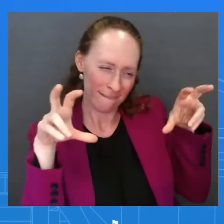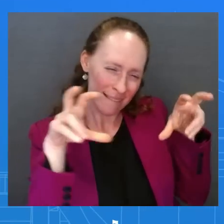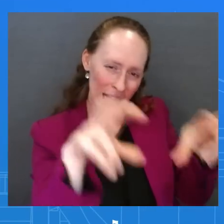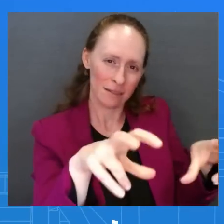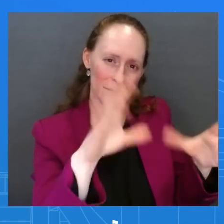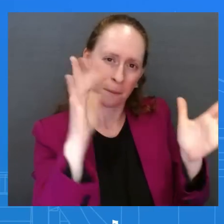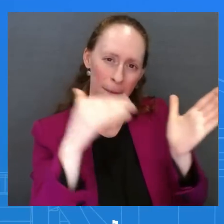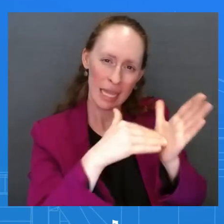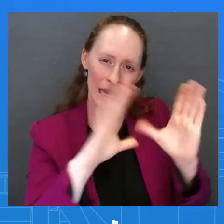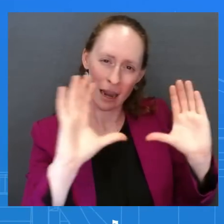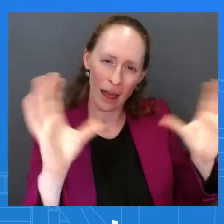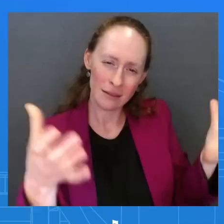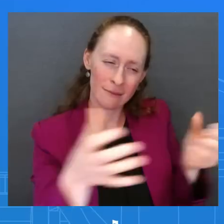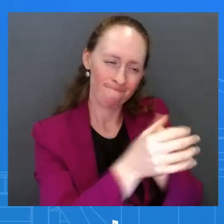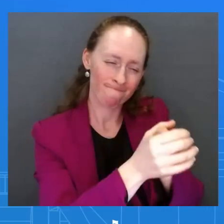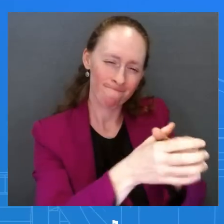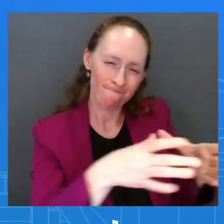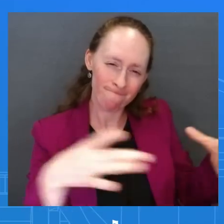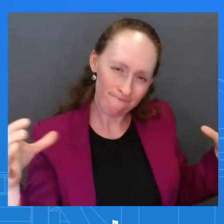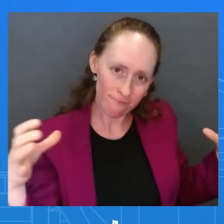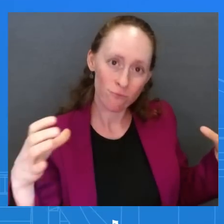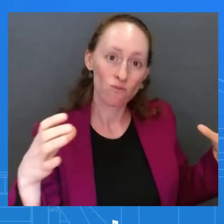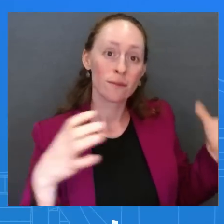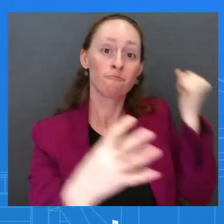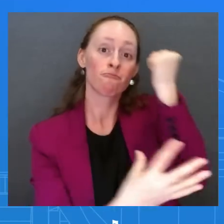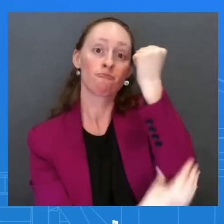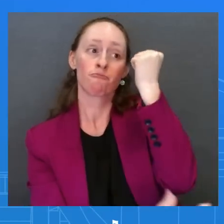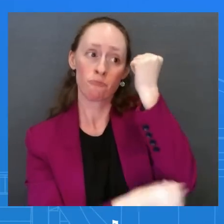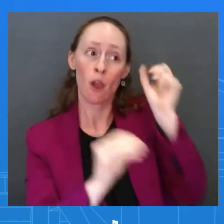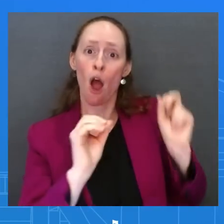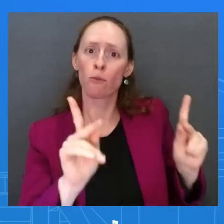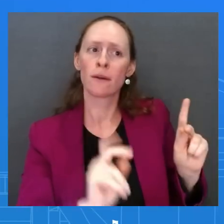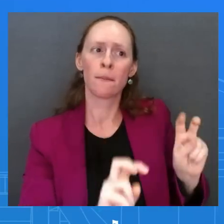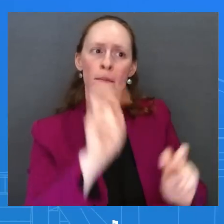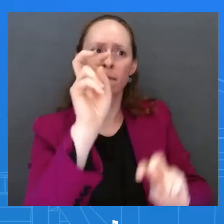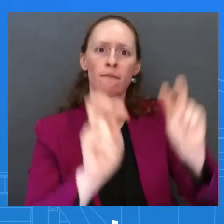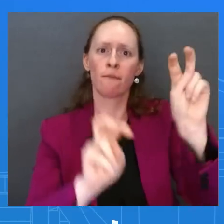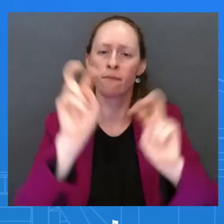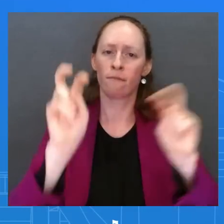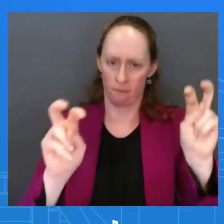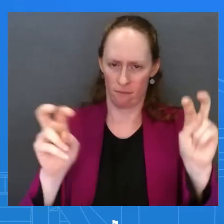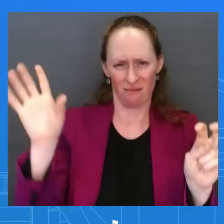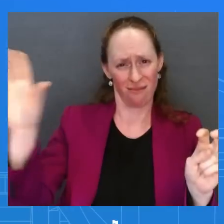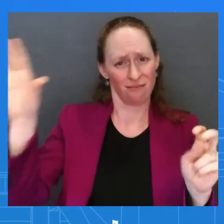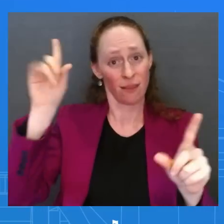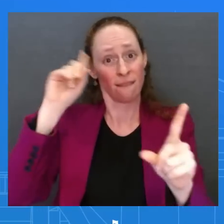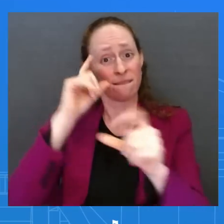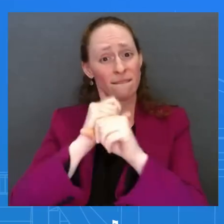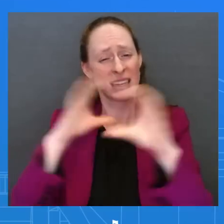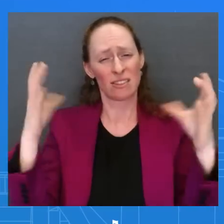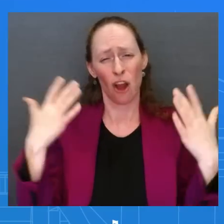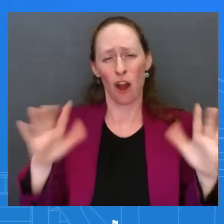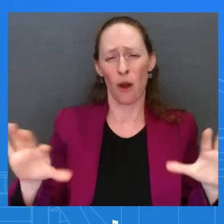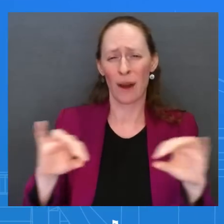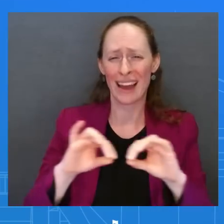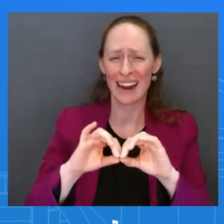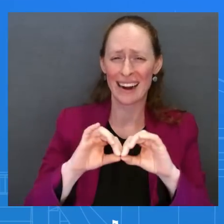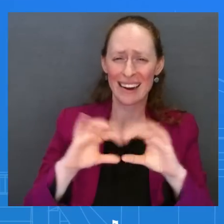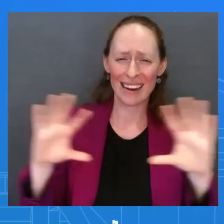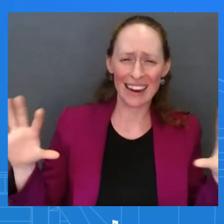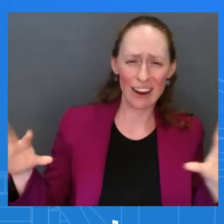that, speaks to what the president wants to do, very loud and clear, in historic fashion. Some of them in bipartisan way. We think about